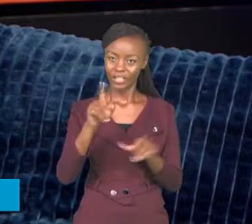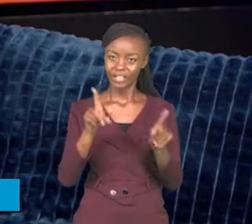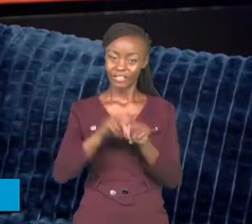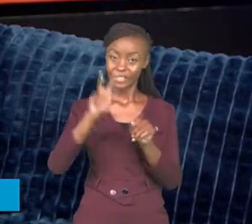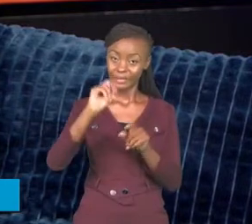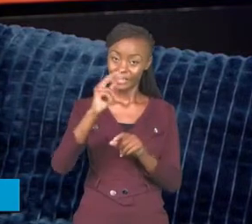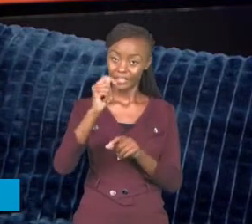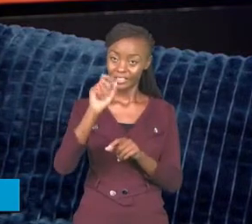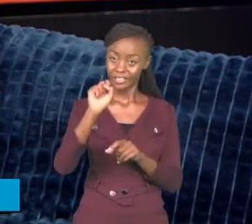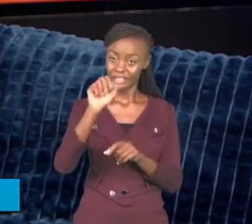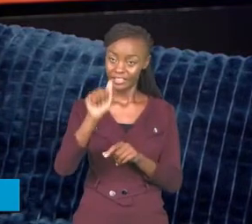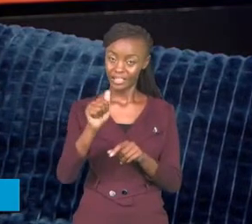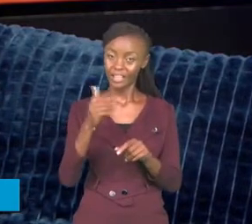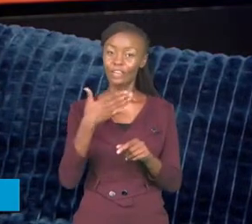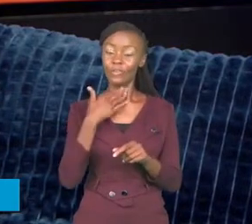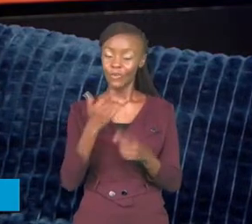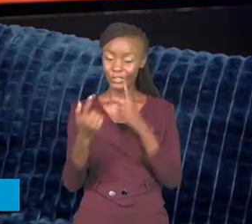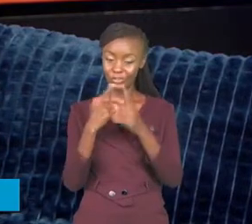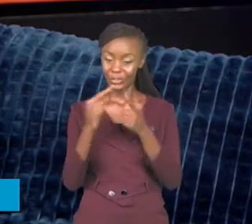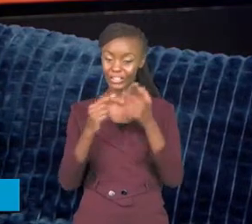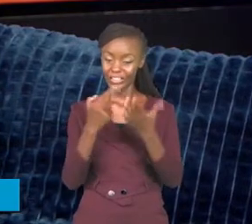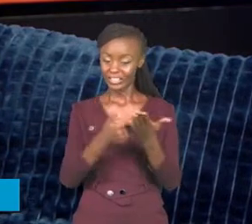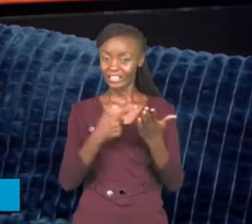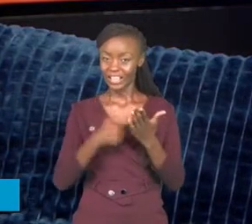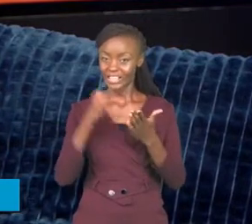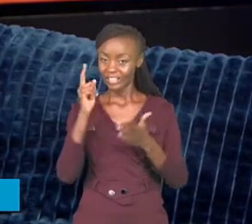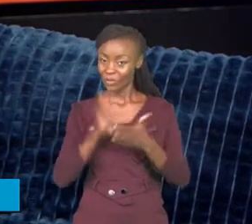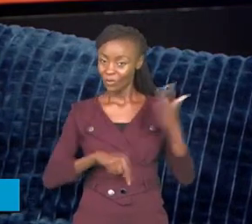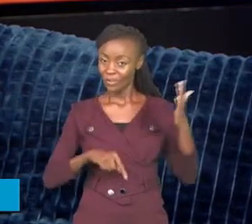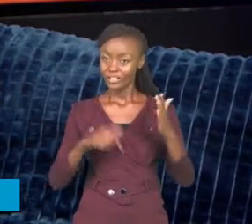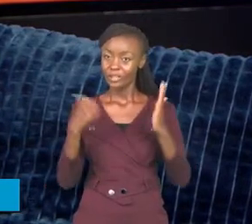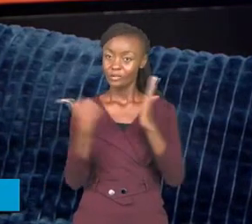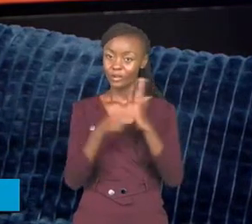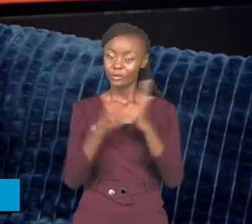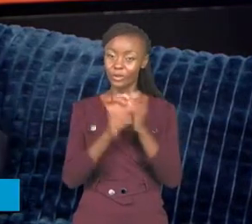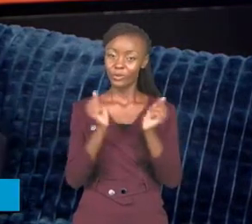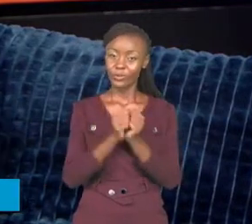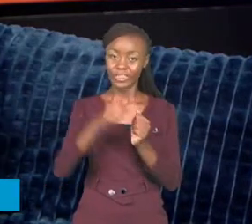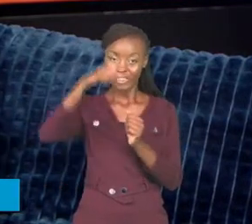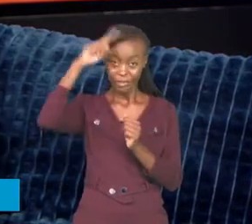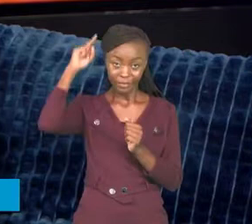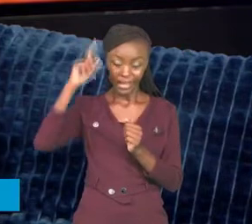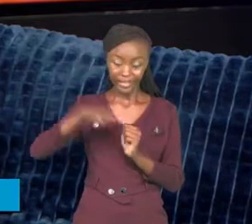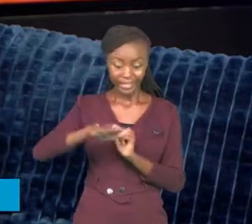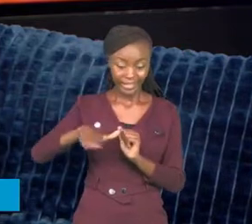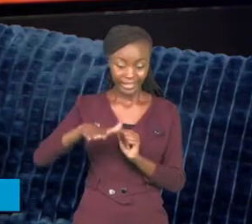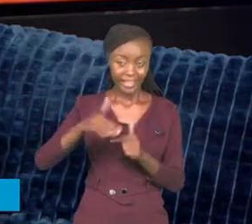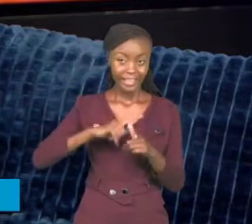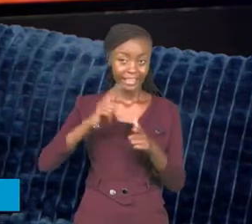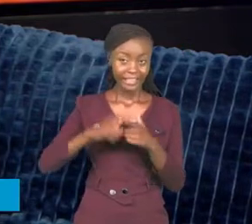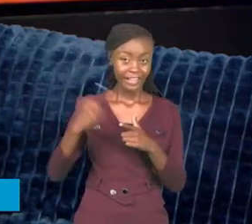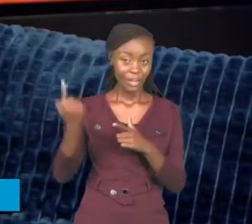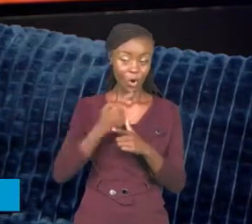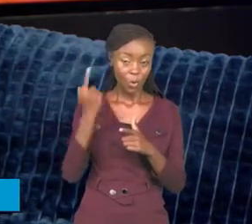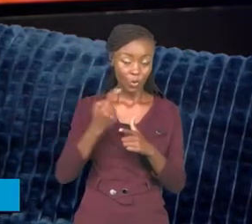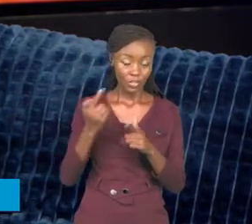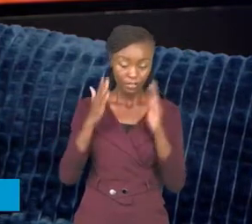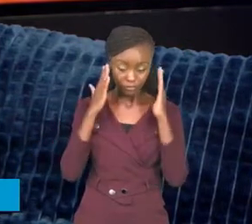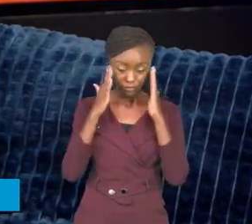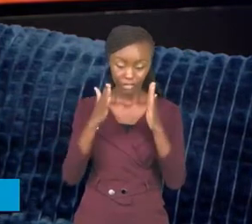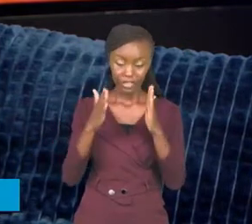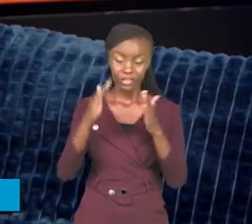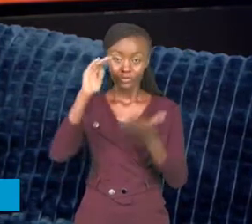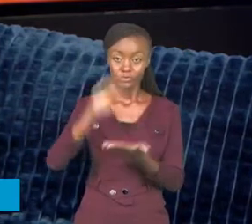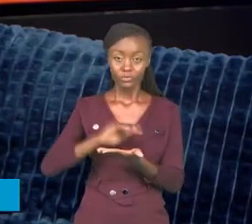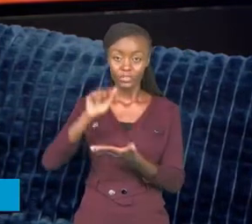NTSA, it'll be now touching base on that. What is wrong at the black spots? Are we not actually just manning them to make sure we reduce